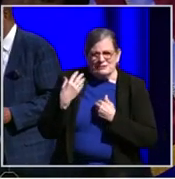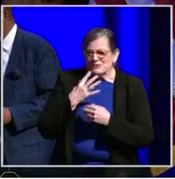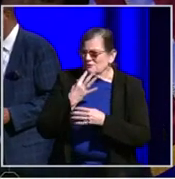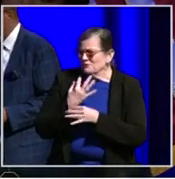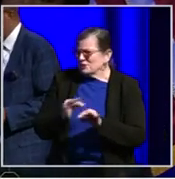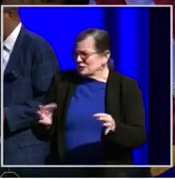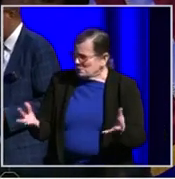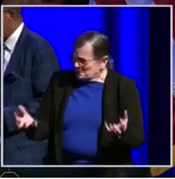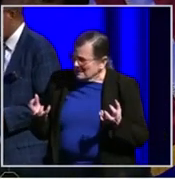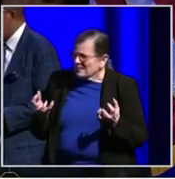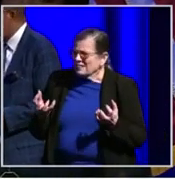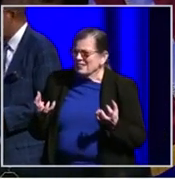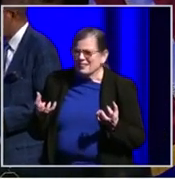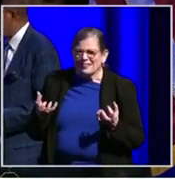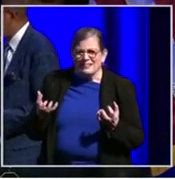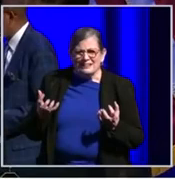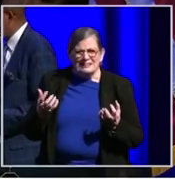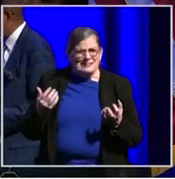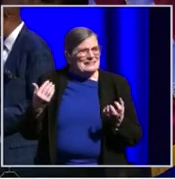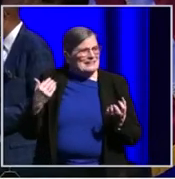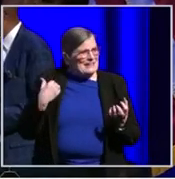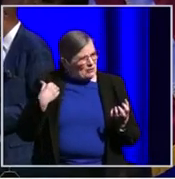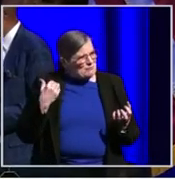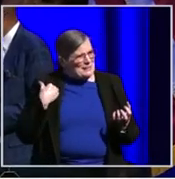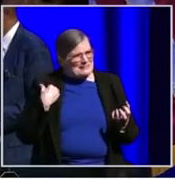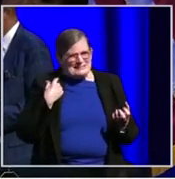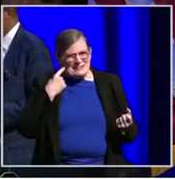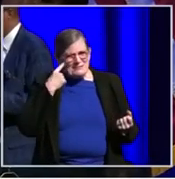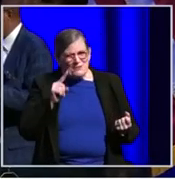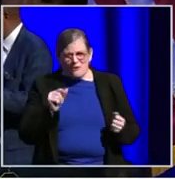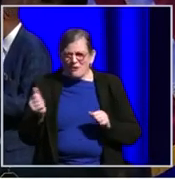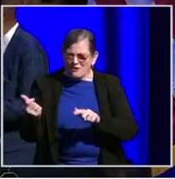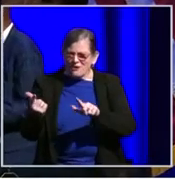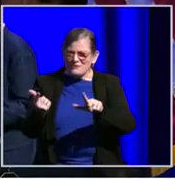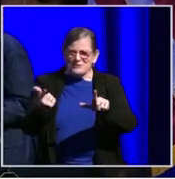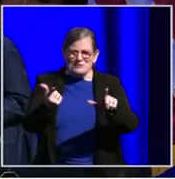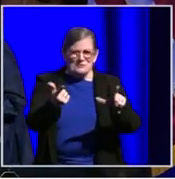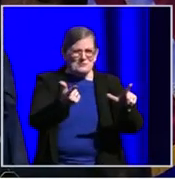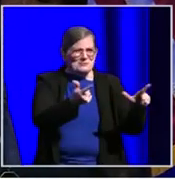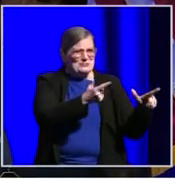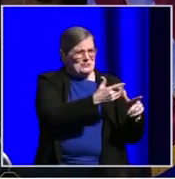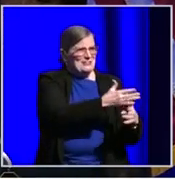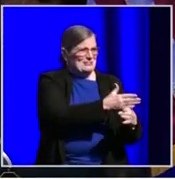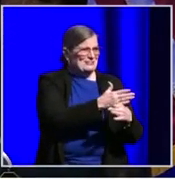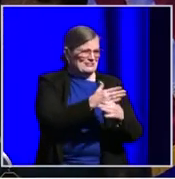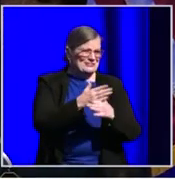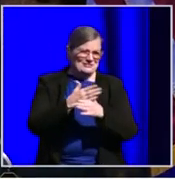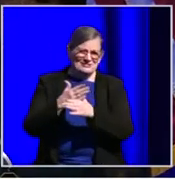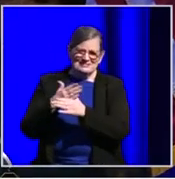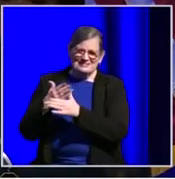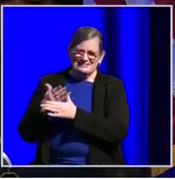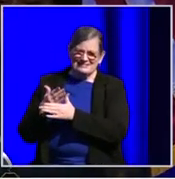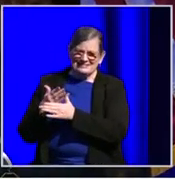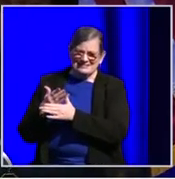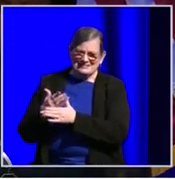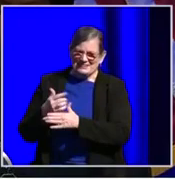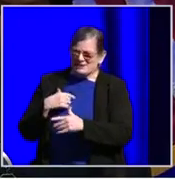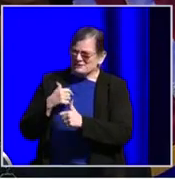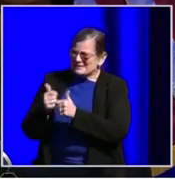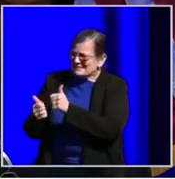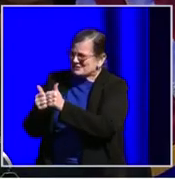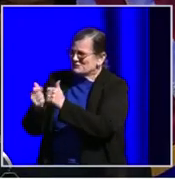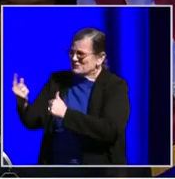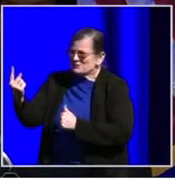As government officials and community leaders, we also need to hold ourselves accountable. We are all accountable to